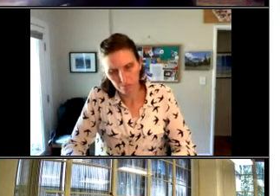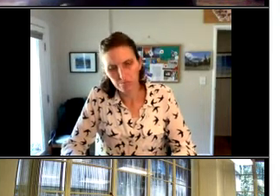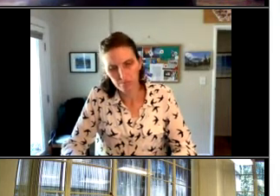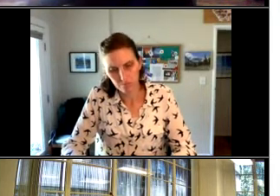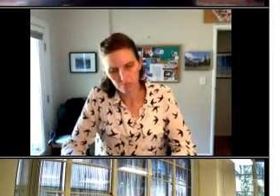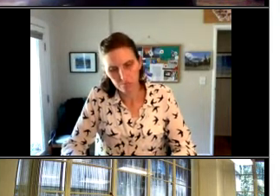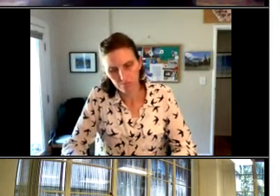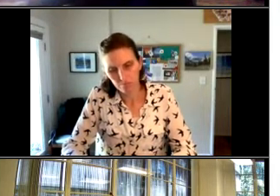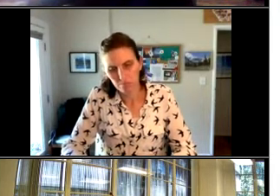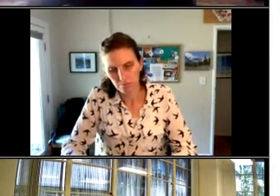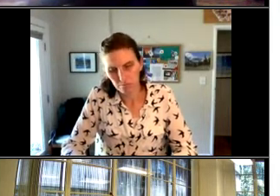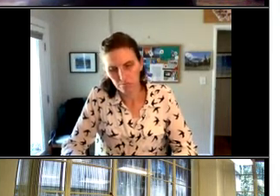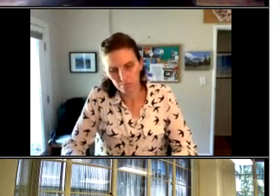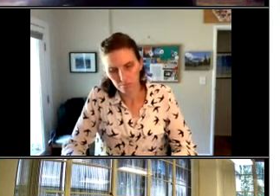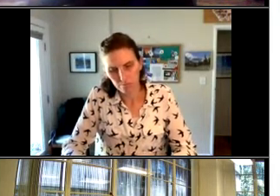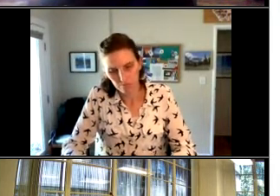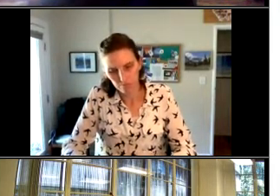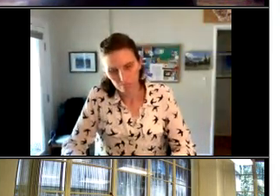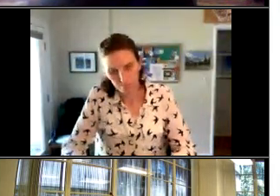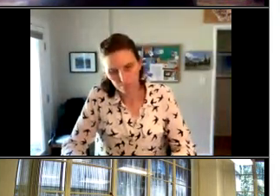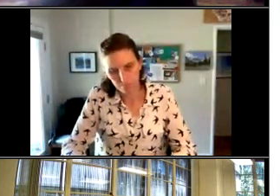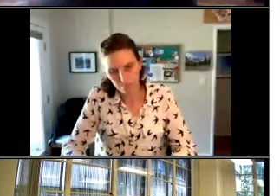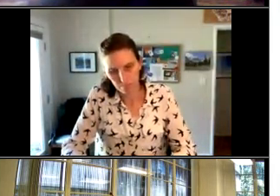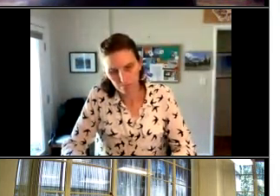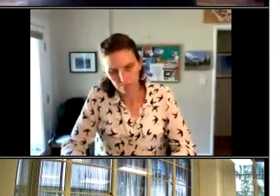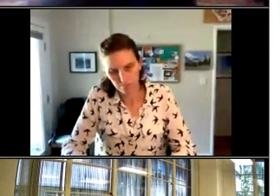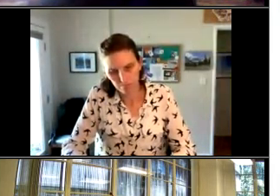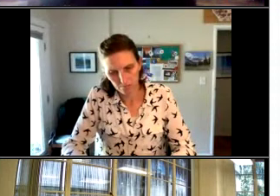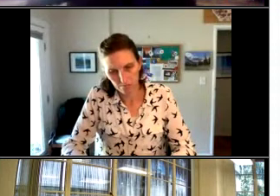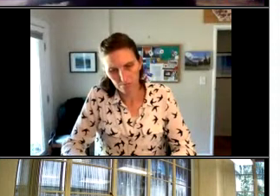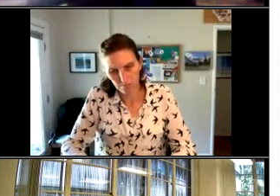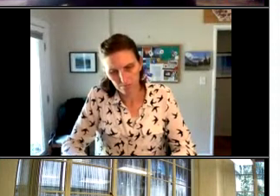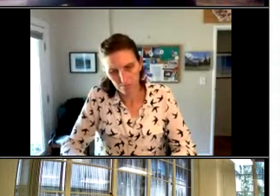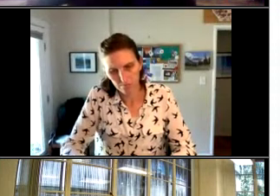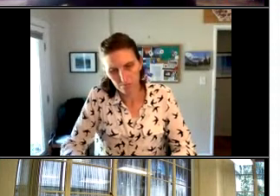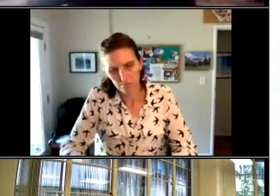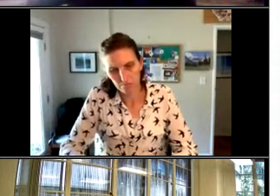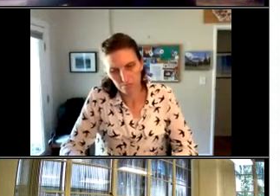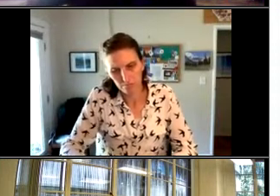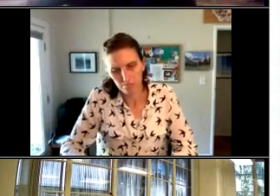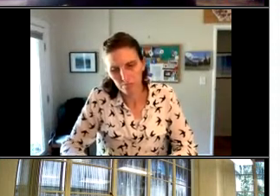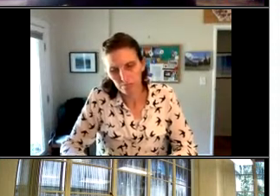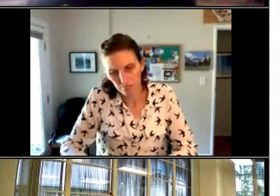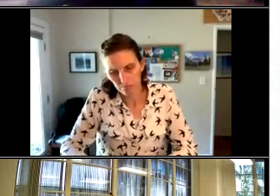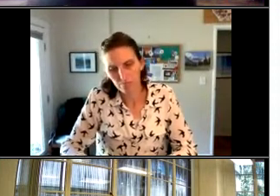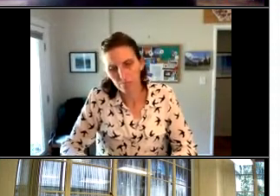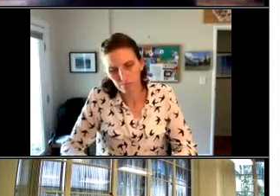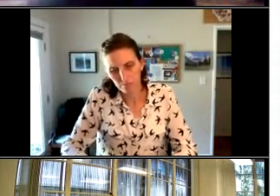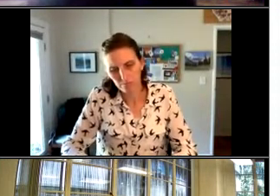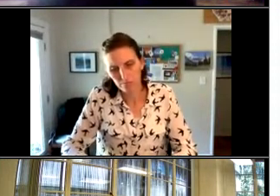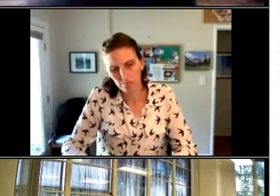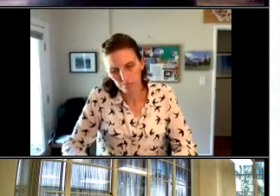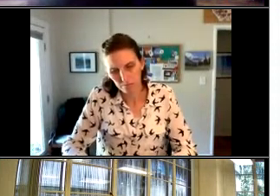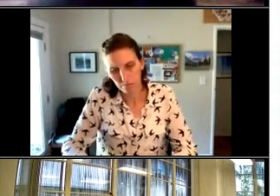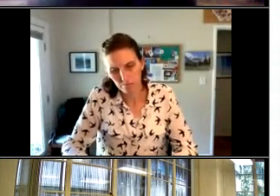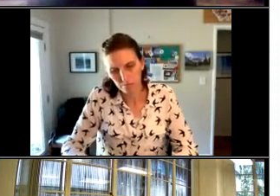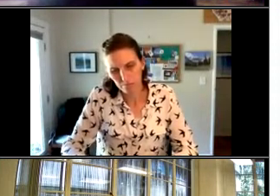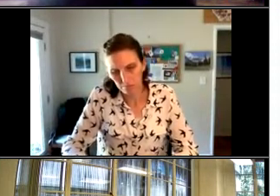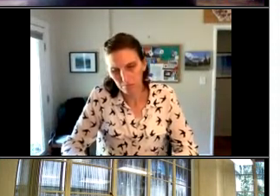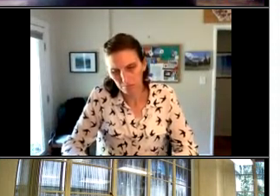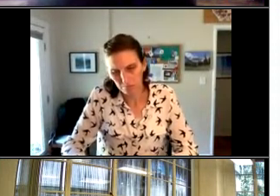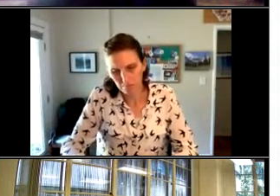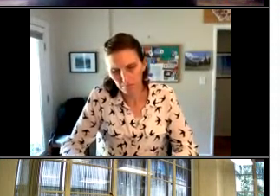not just a we're out, tell us what you say today. So I really appreciate that you really alluded to that type of thing,